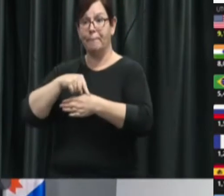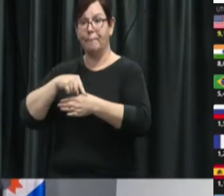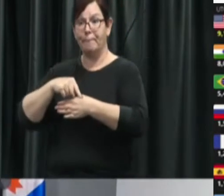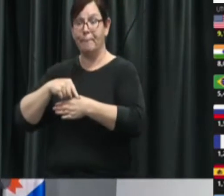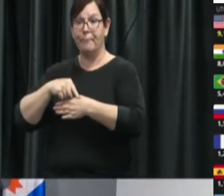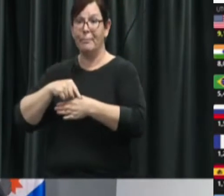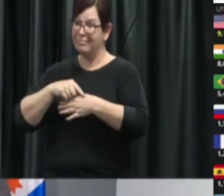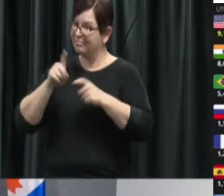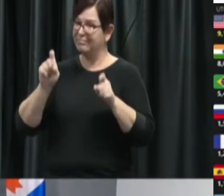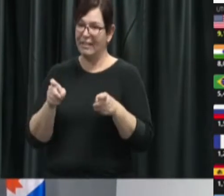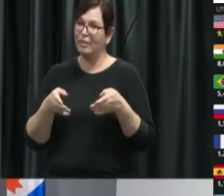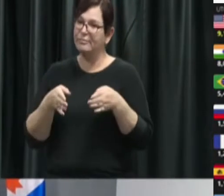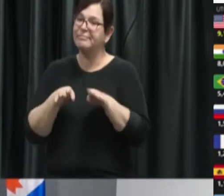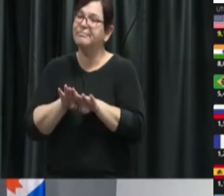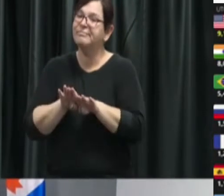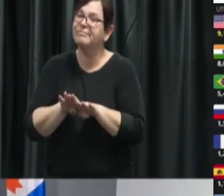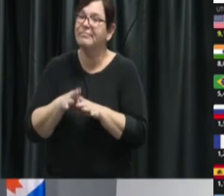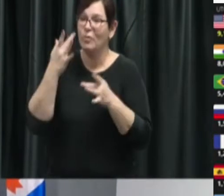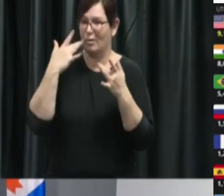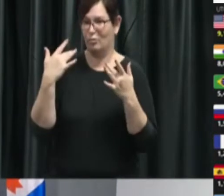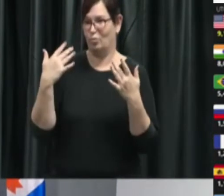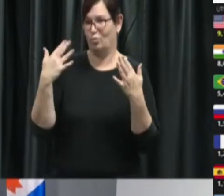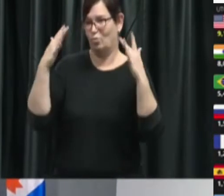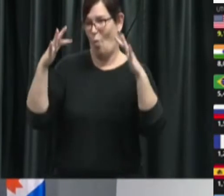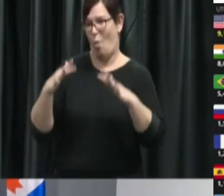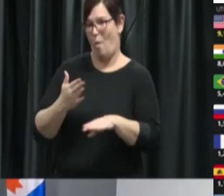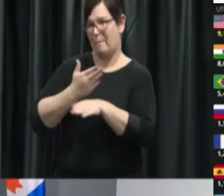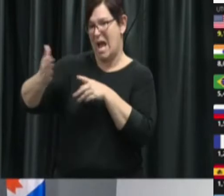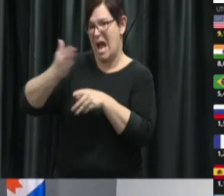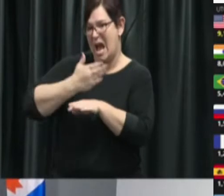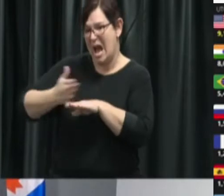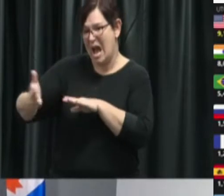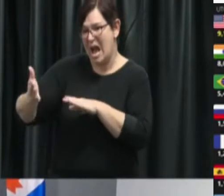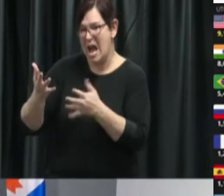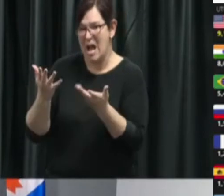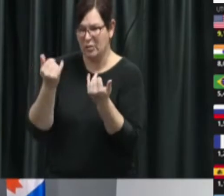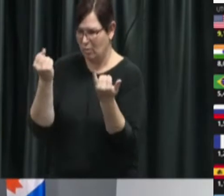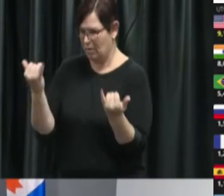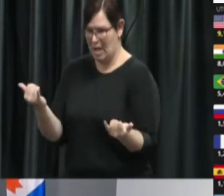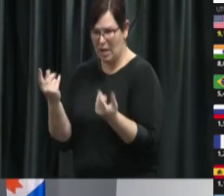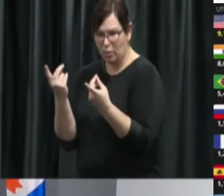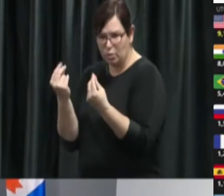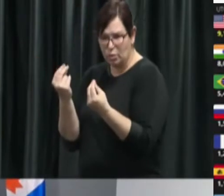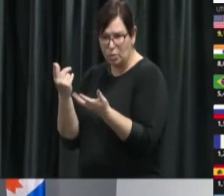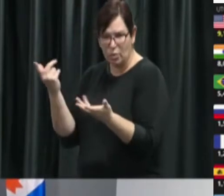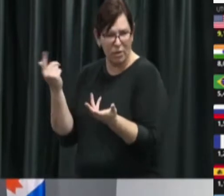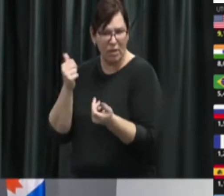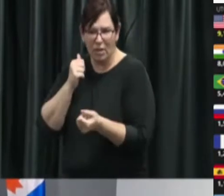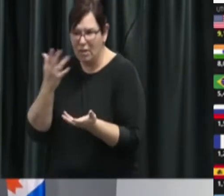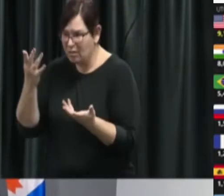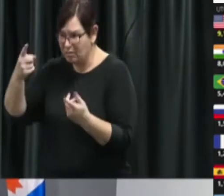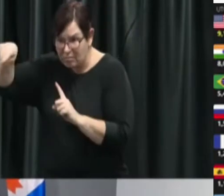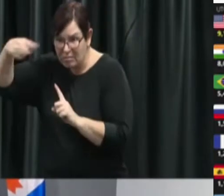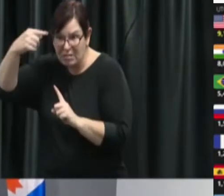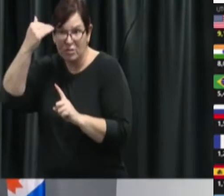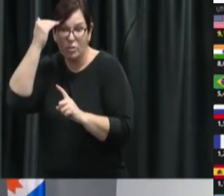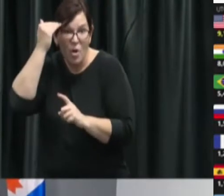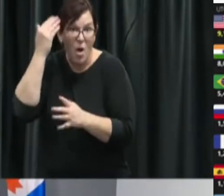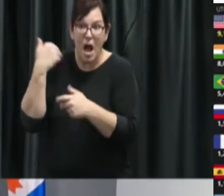told about this? And do you think they have enough warning to decide whether to stay open or not? There seems to be some bars that weren't